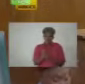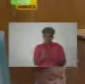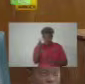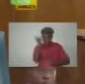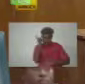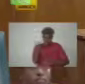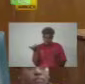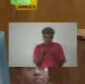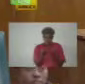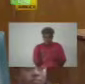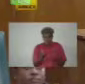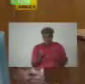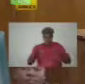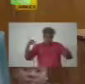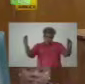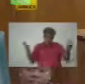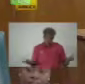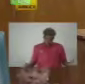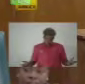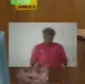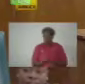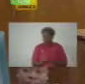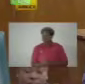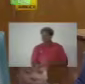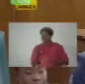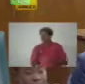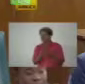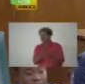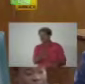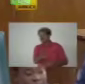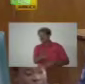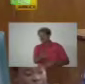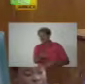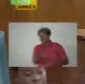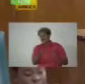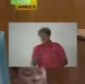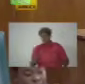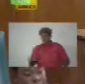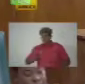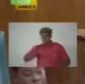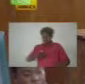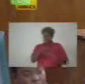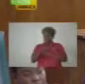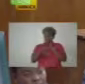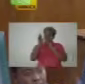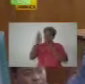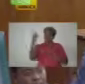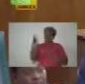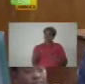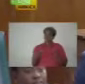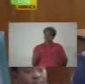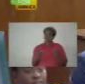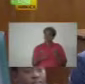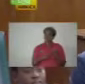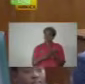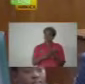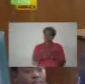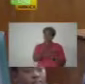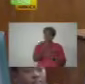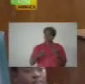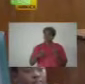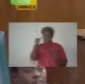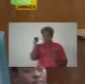It is what we sell. And to this extent, we will come today to discuss those